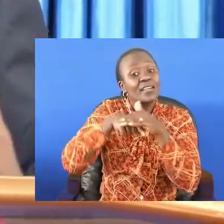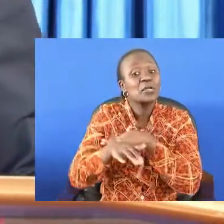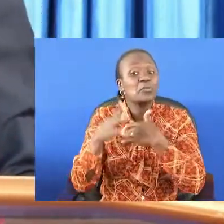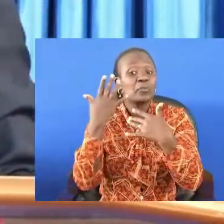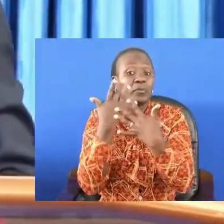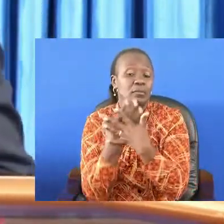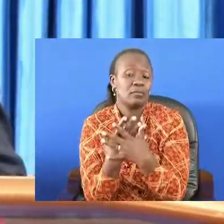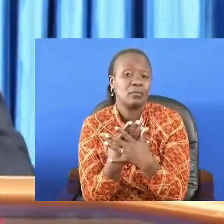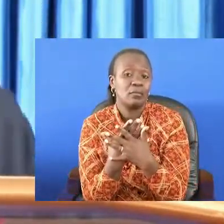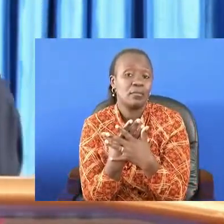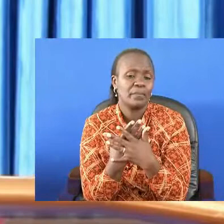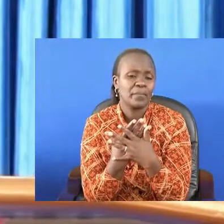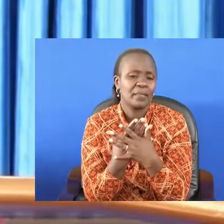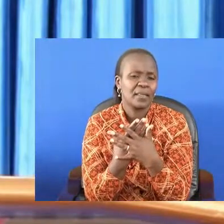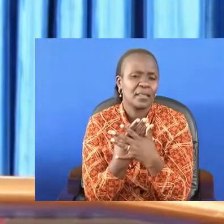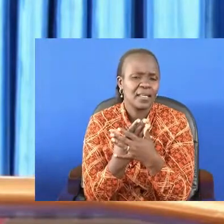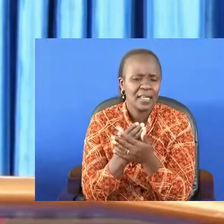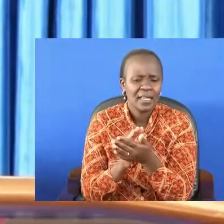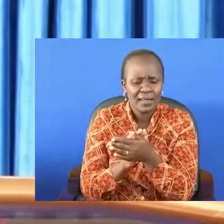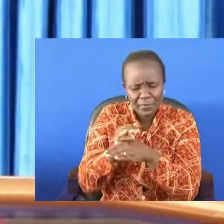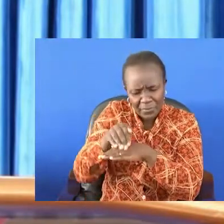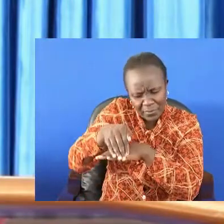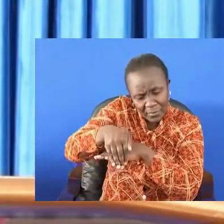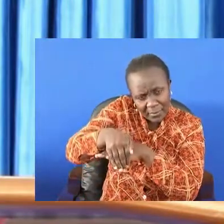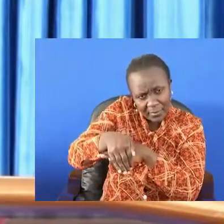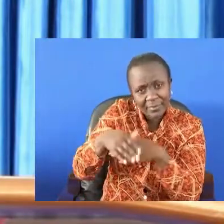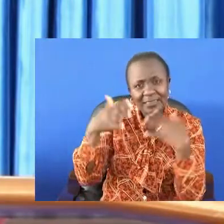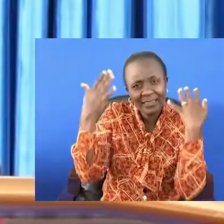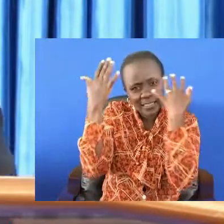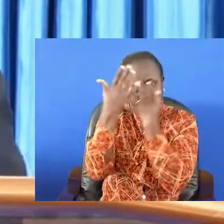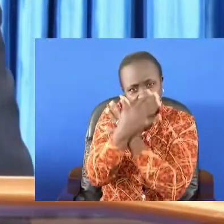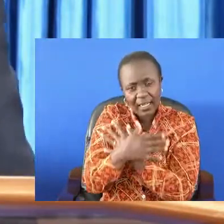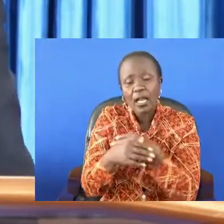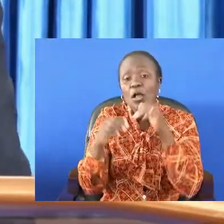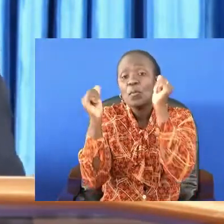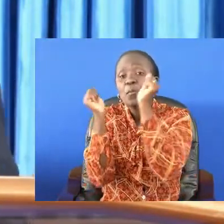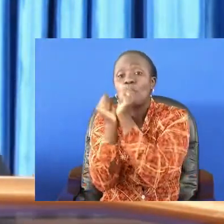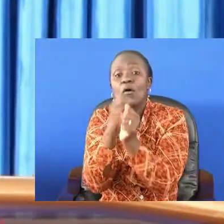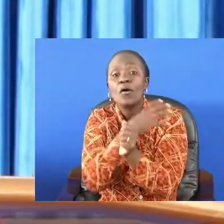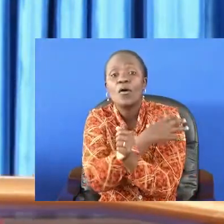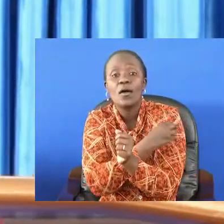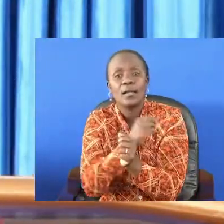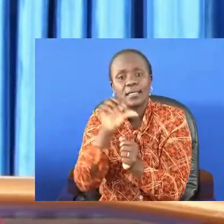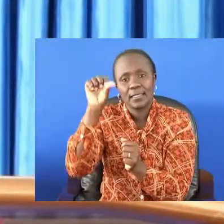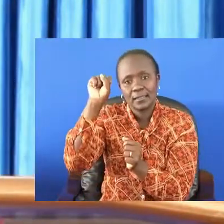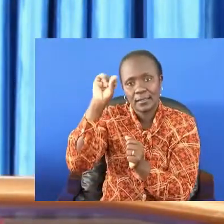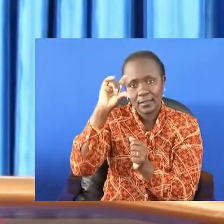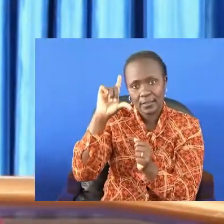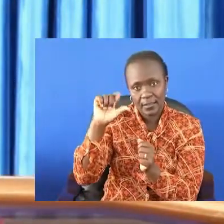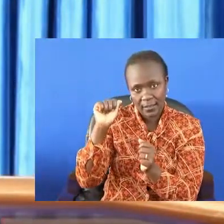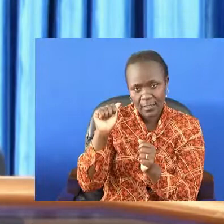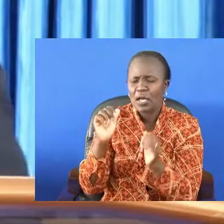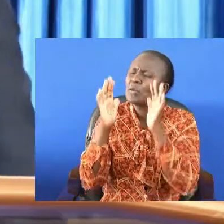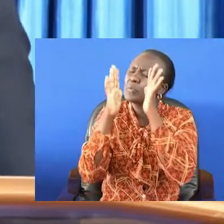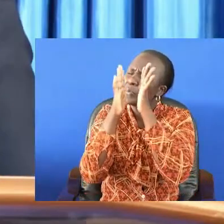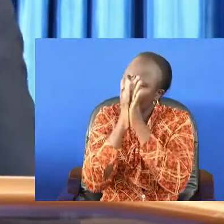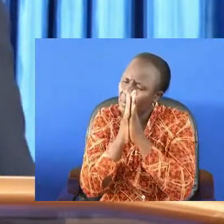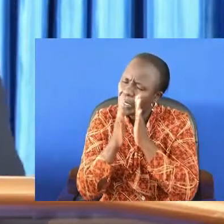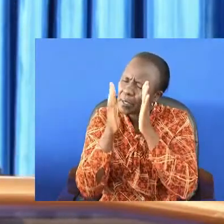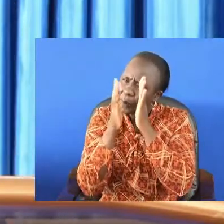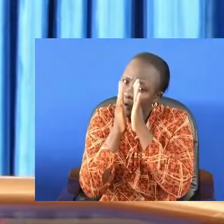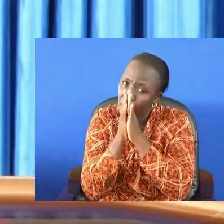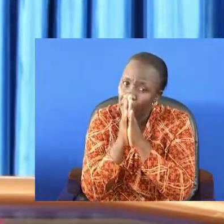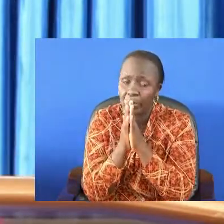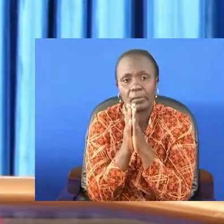prison, at midnight, Paul and Silas were praying. Paul